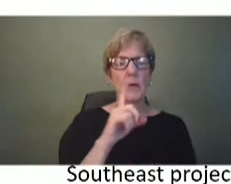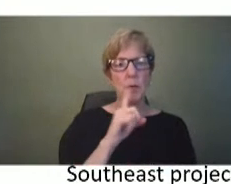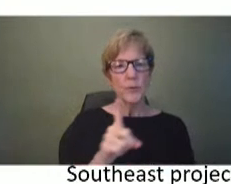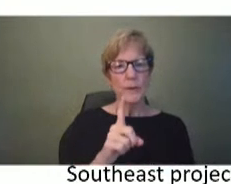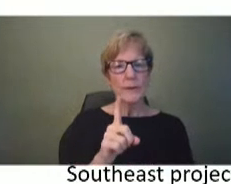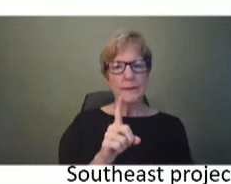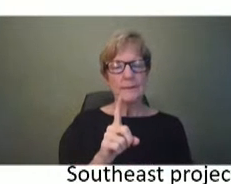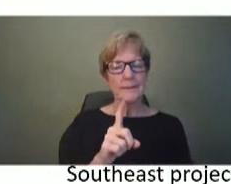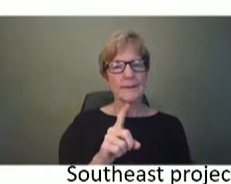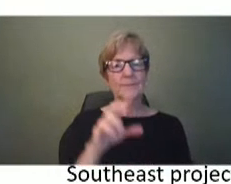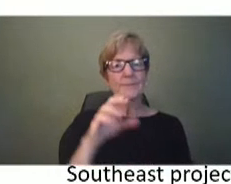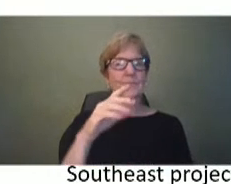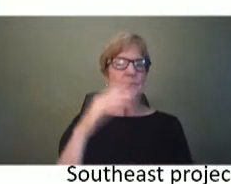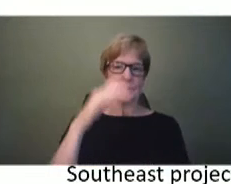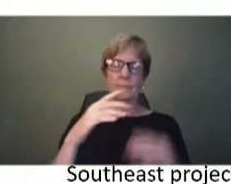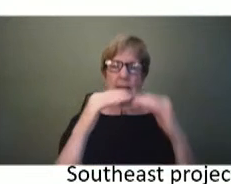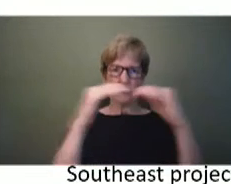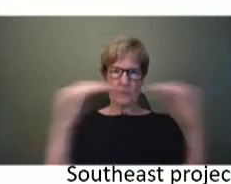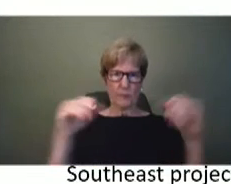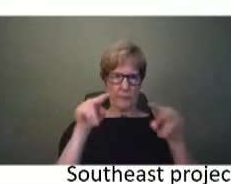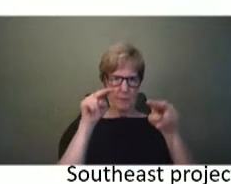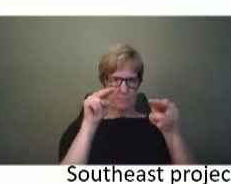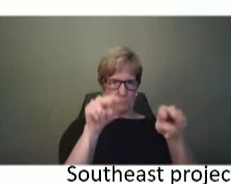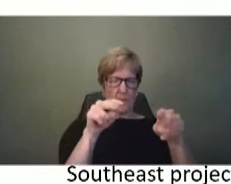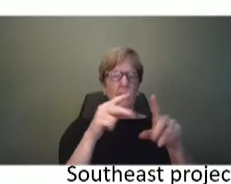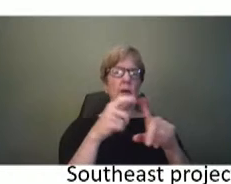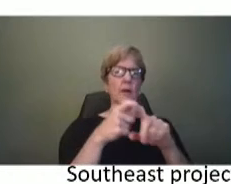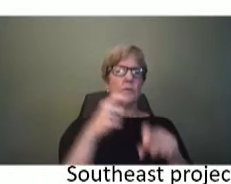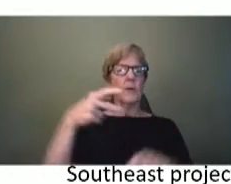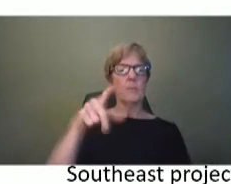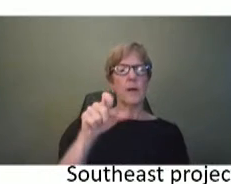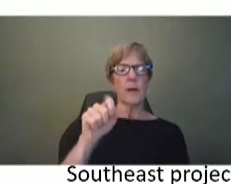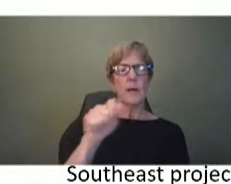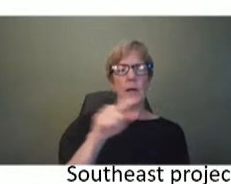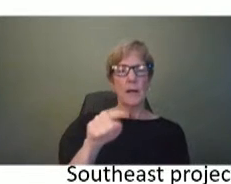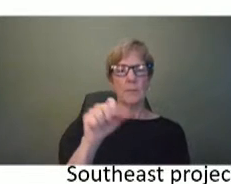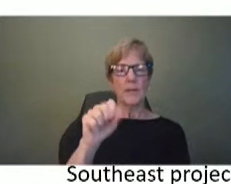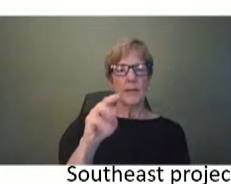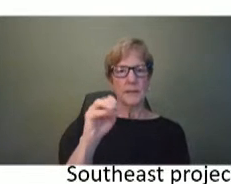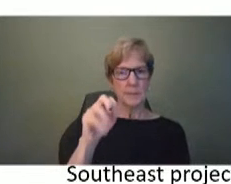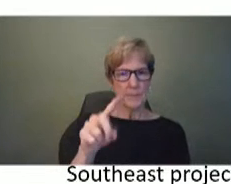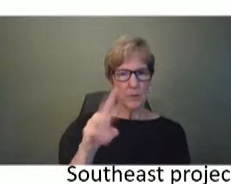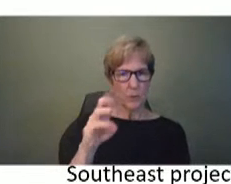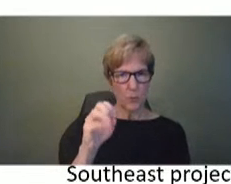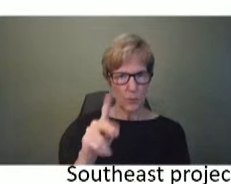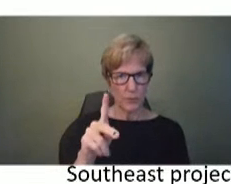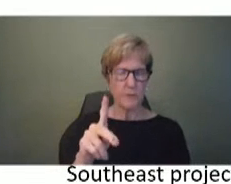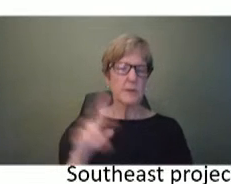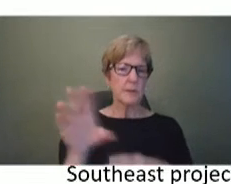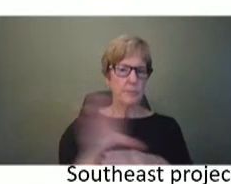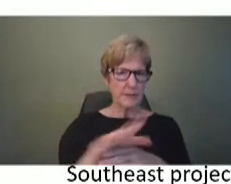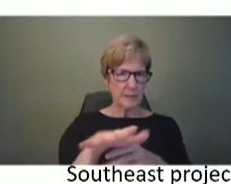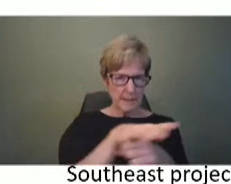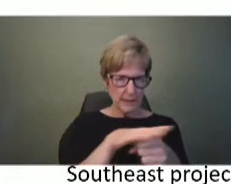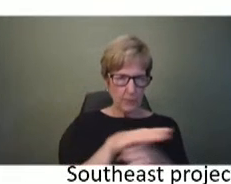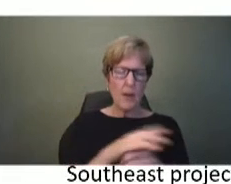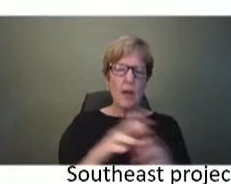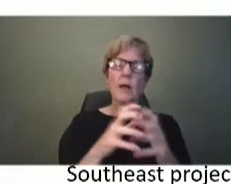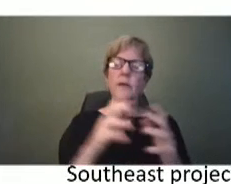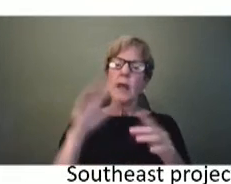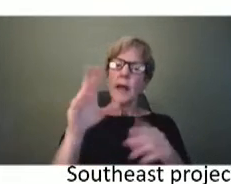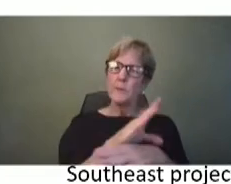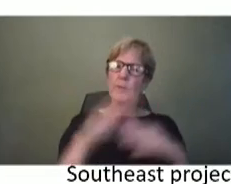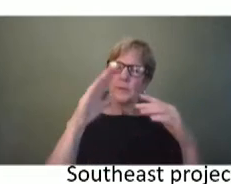this is a rooftop View From The Heart of the plaza Midwood business district so as mentioned before if you're familiar with this area it is a lot of lower buildings right